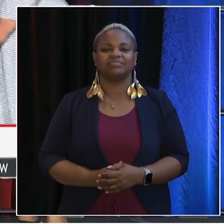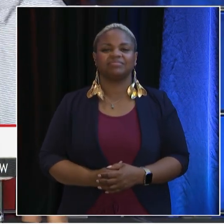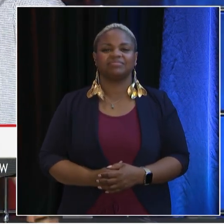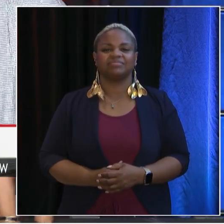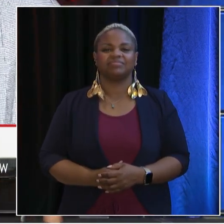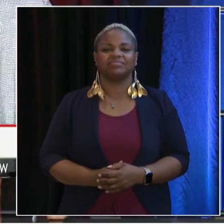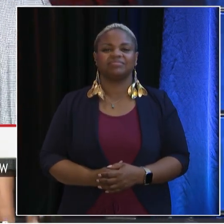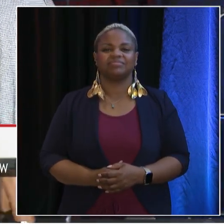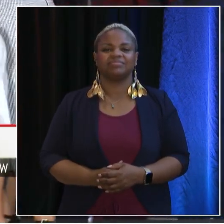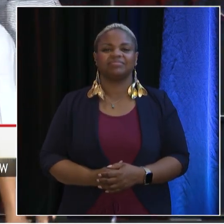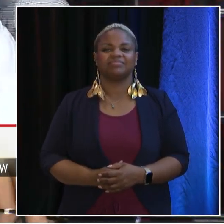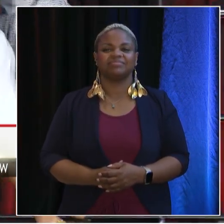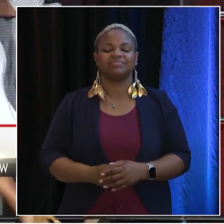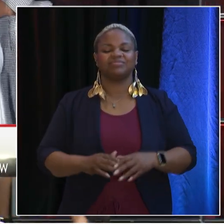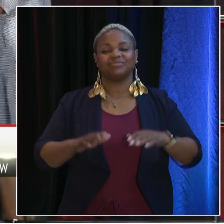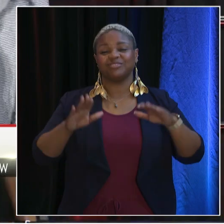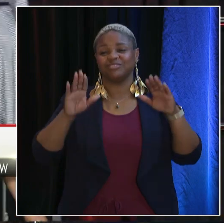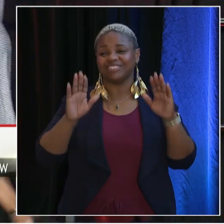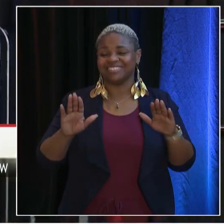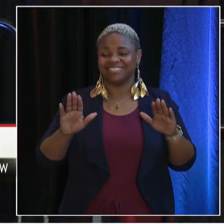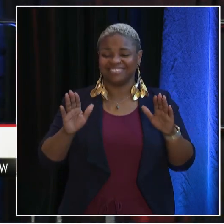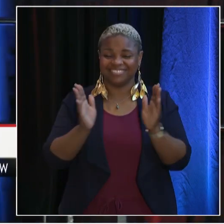Awesome, awesome.